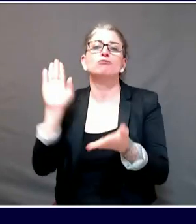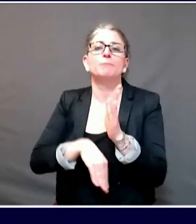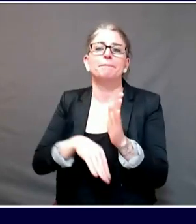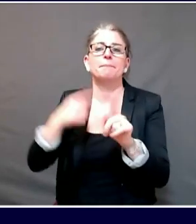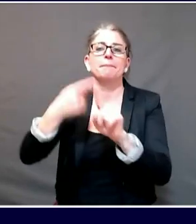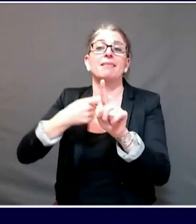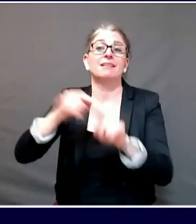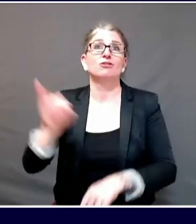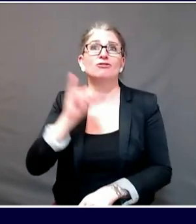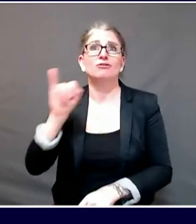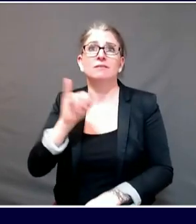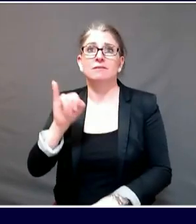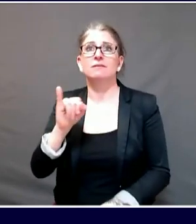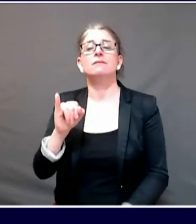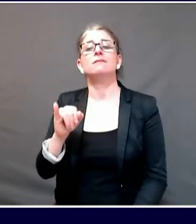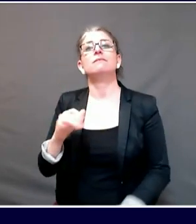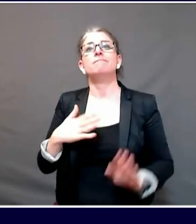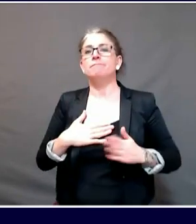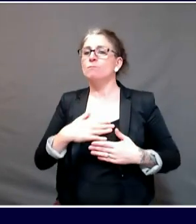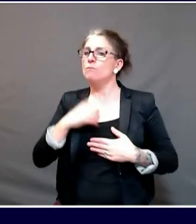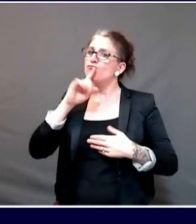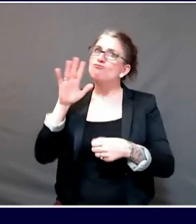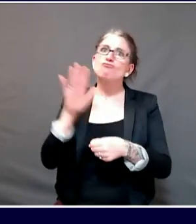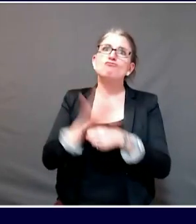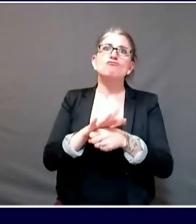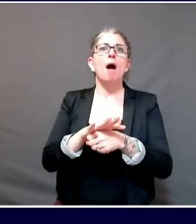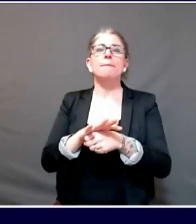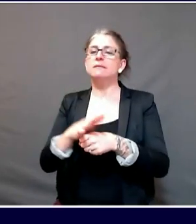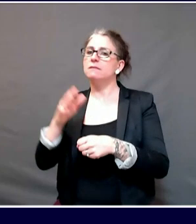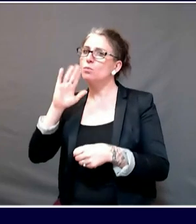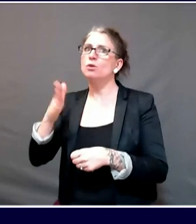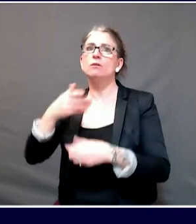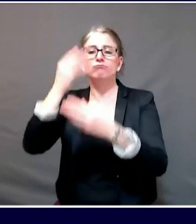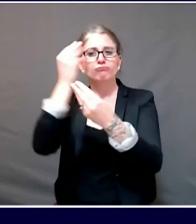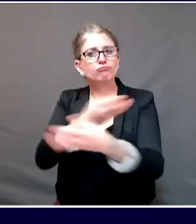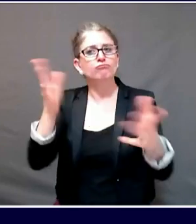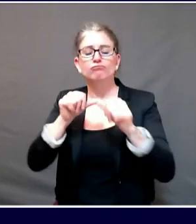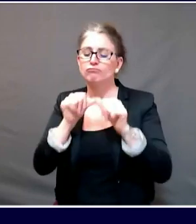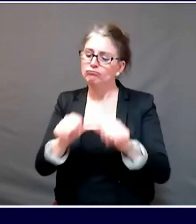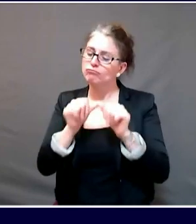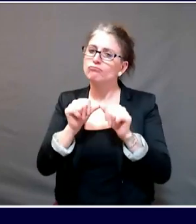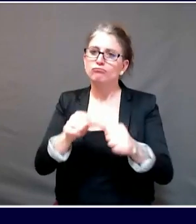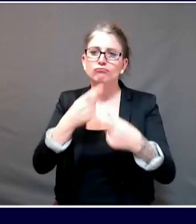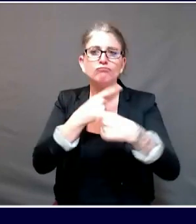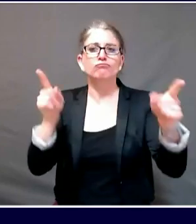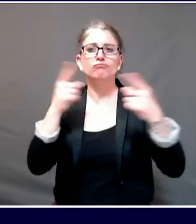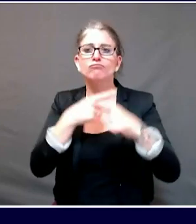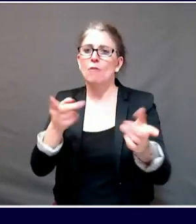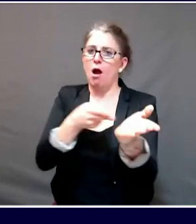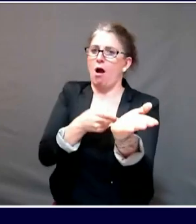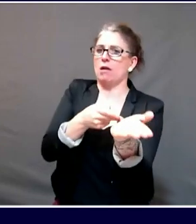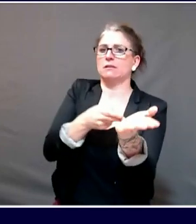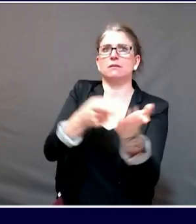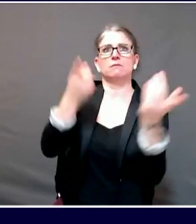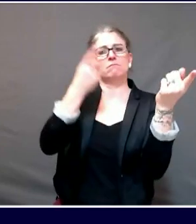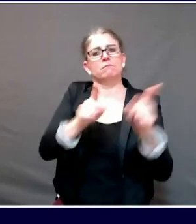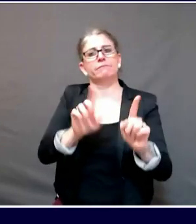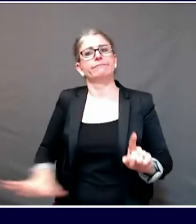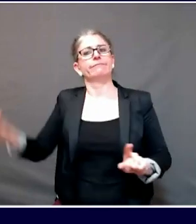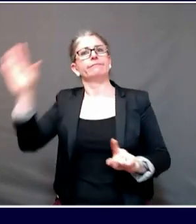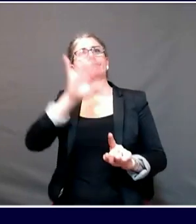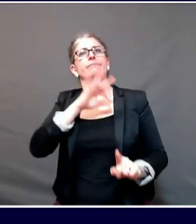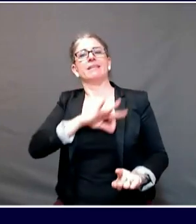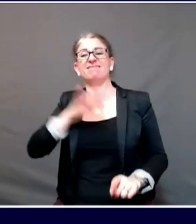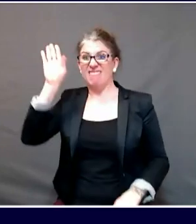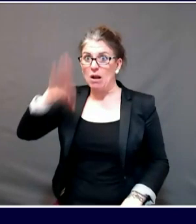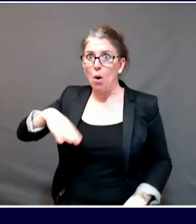to date as to where we stand with vaccine efforts as they change, which I'm sure they will. But in the meantime, thank you all for your